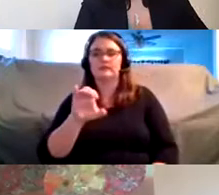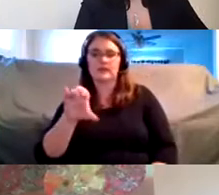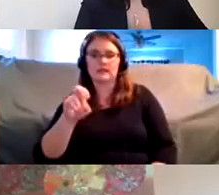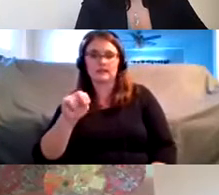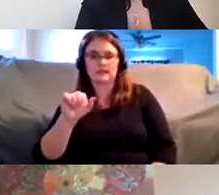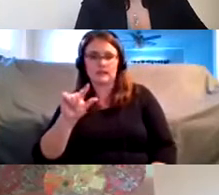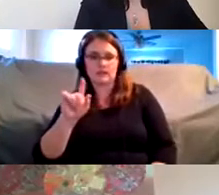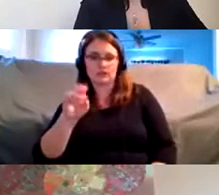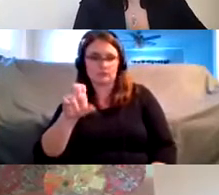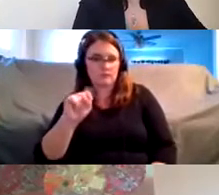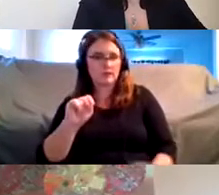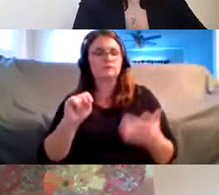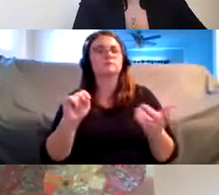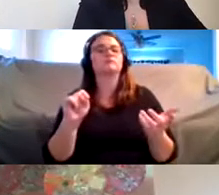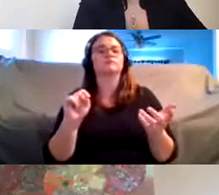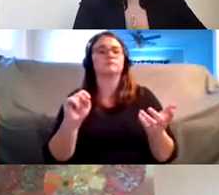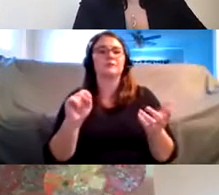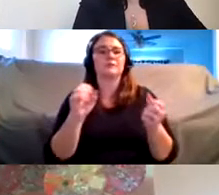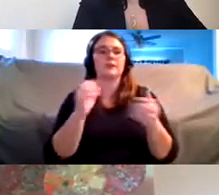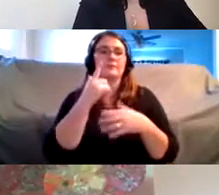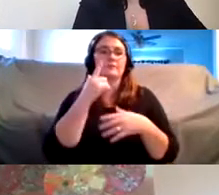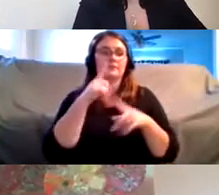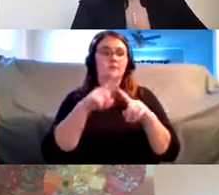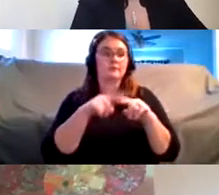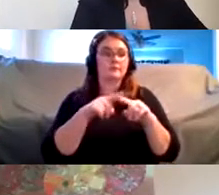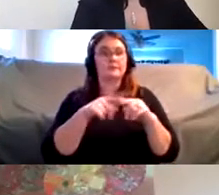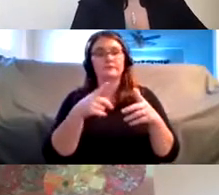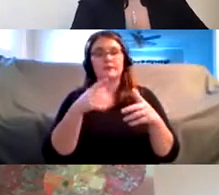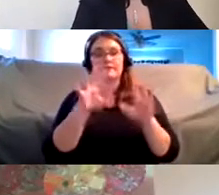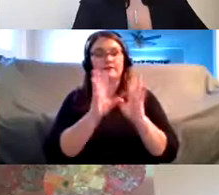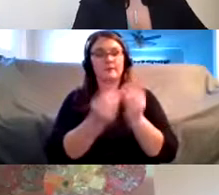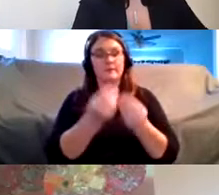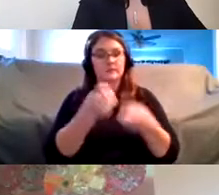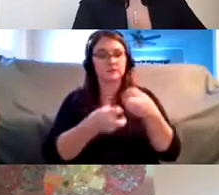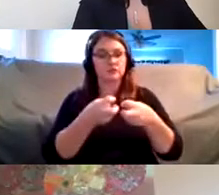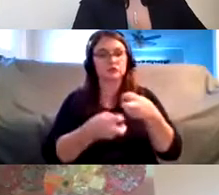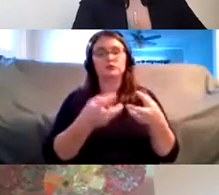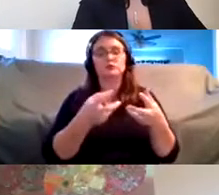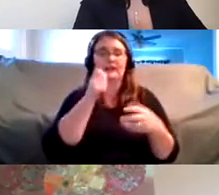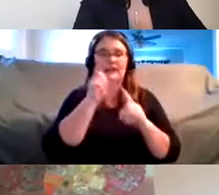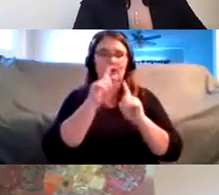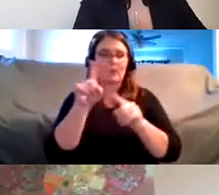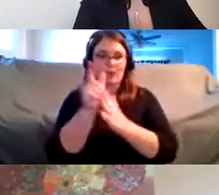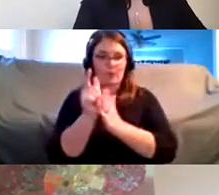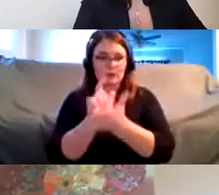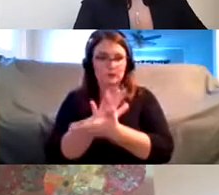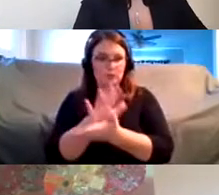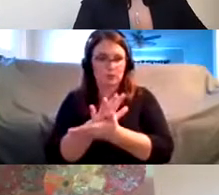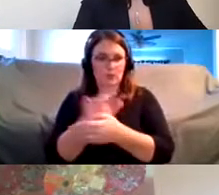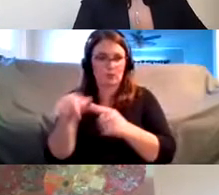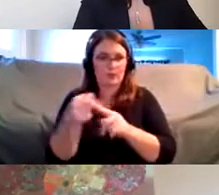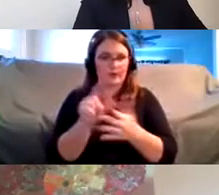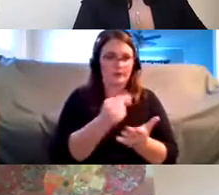Because of some family issues, I ended up not going away for law school right after undergrad and